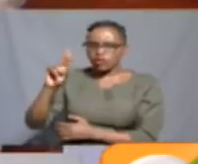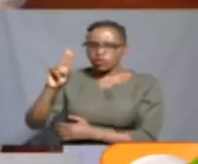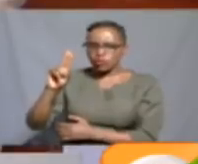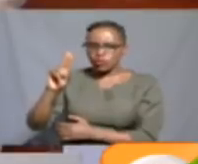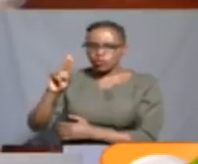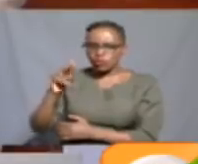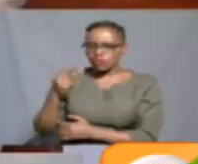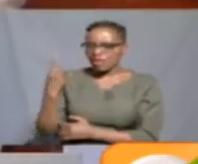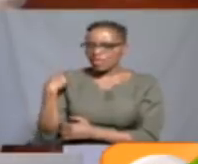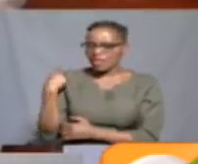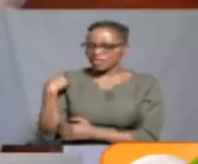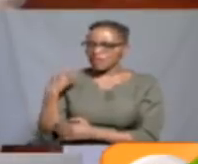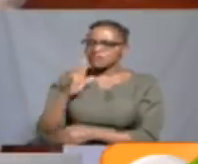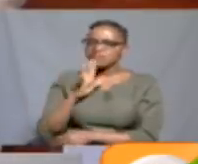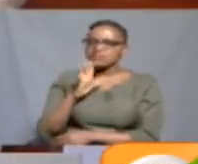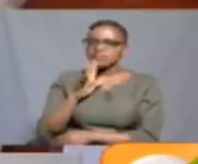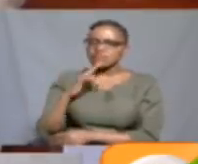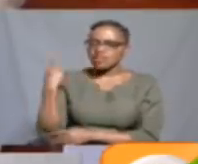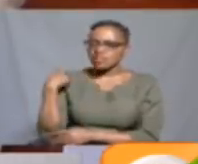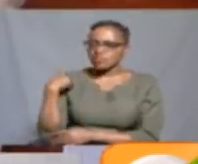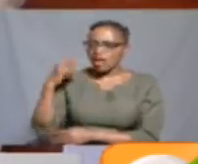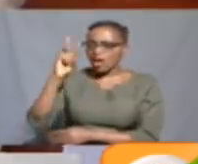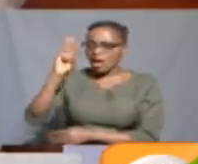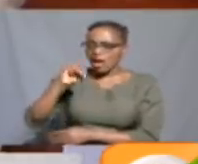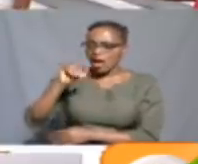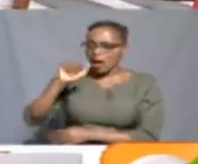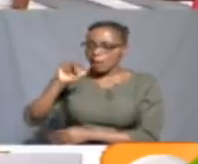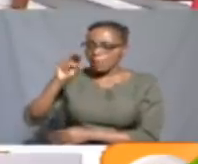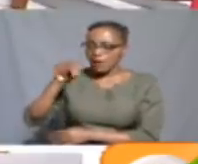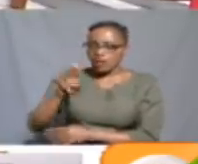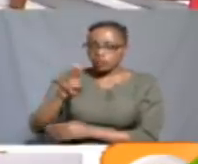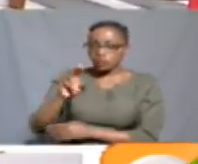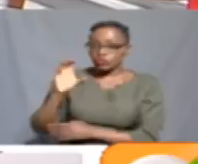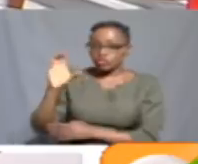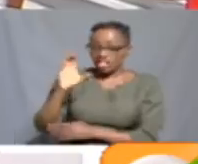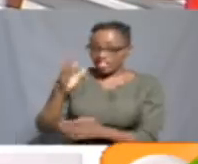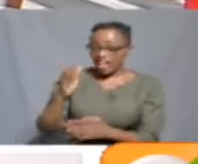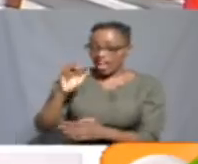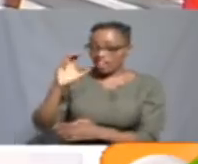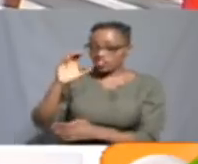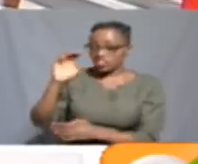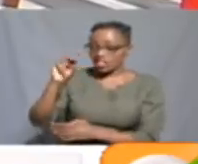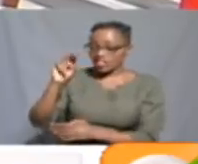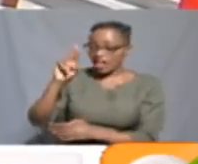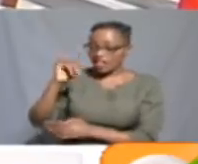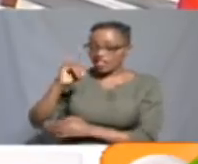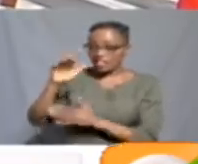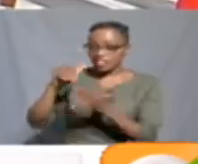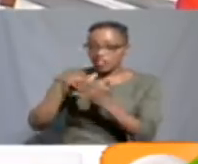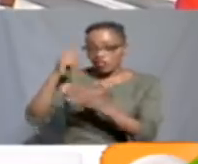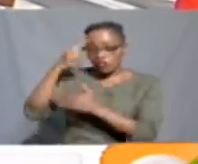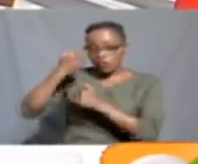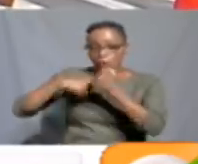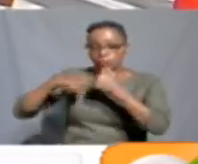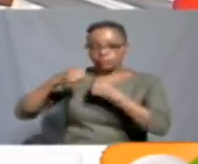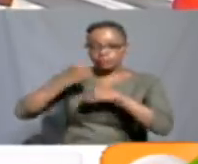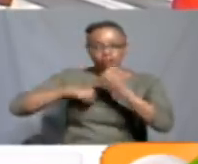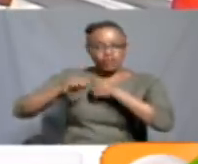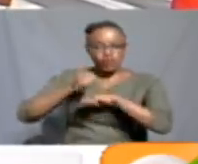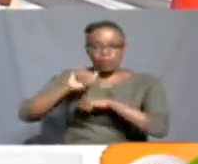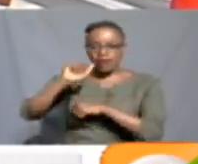before yesterday. She's giving a speech. Yeah. At the Manu Chandaria School of what? Chandaria Center for Performing Arts.